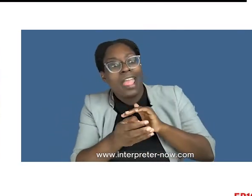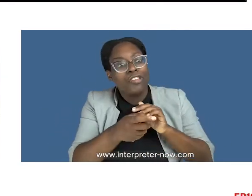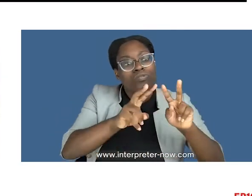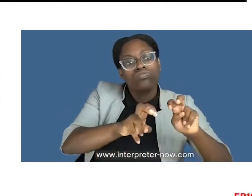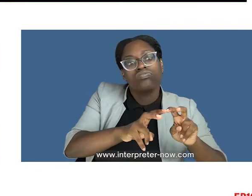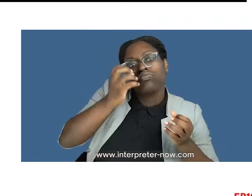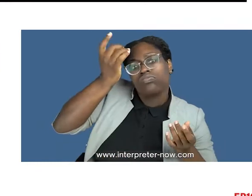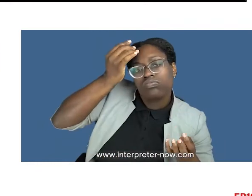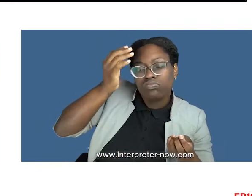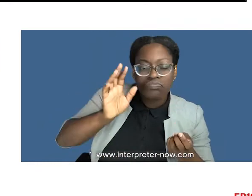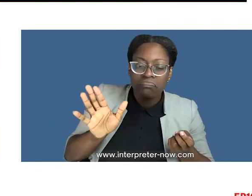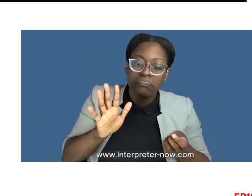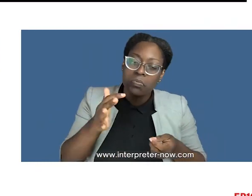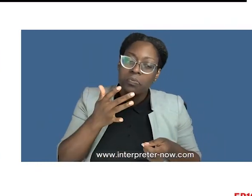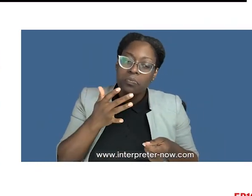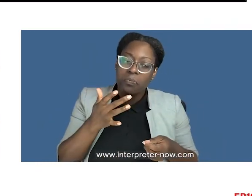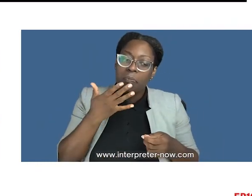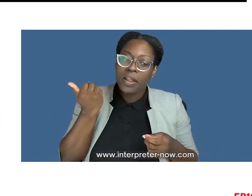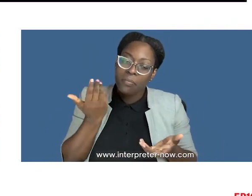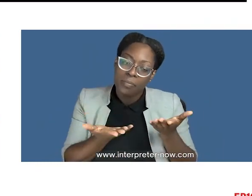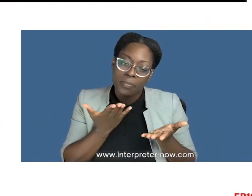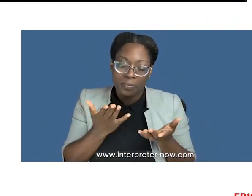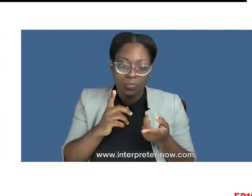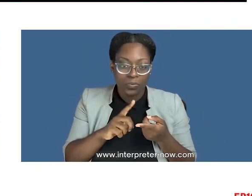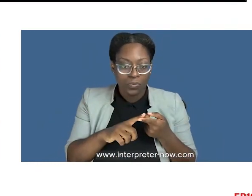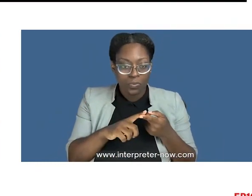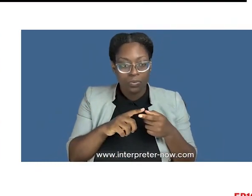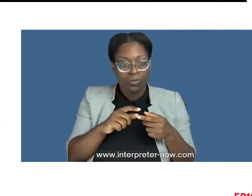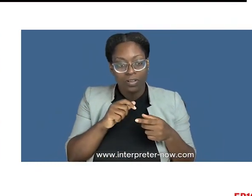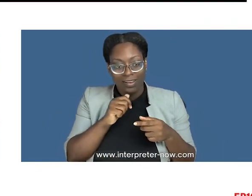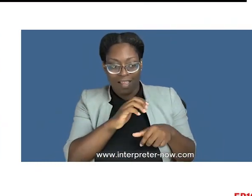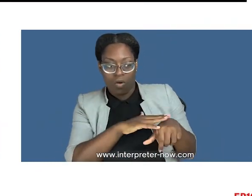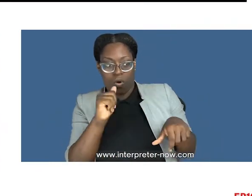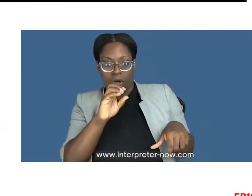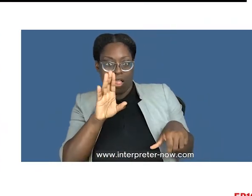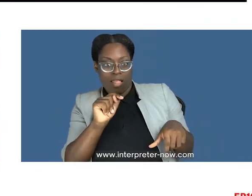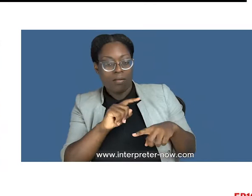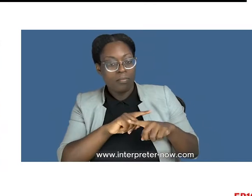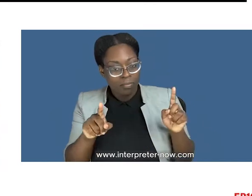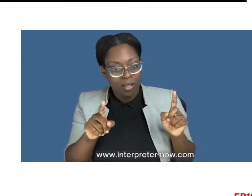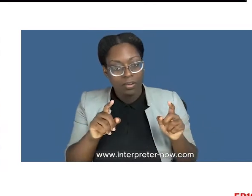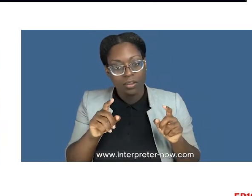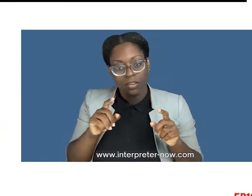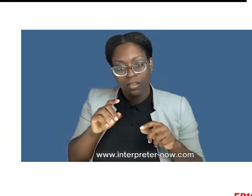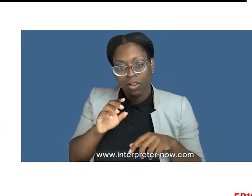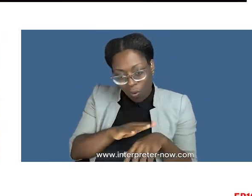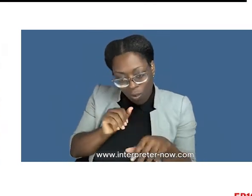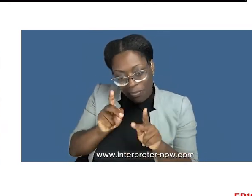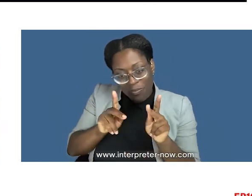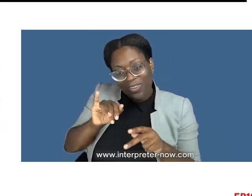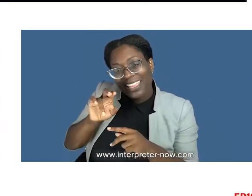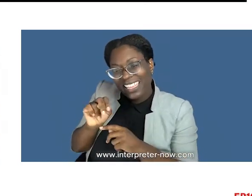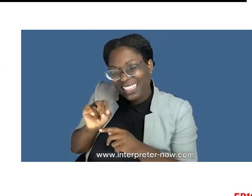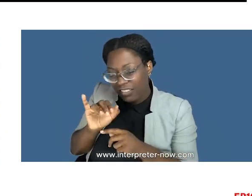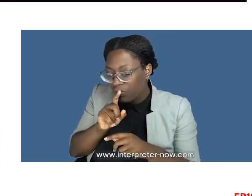you can create a culture where you're calling each other in to learn. So you're really, rather than calling people out. So